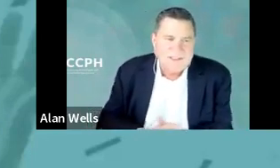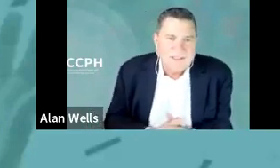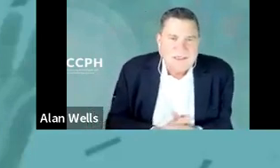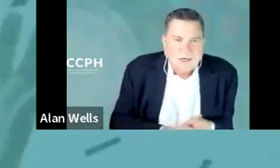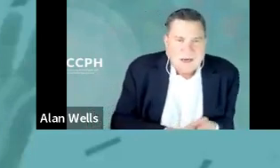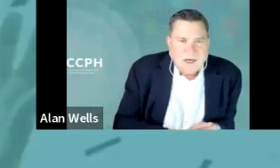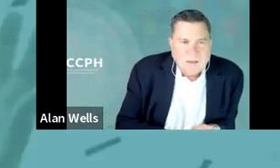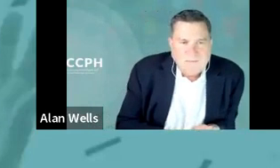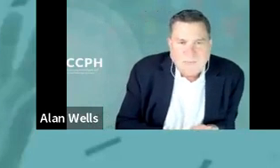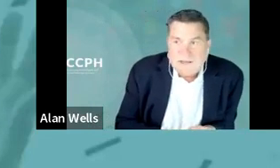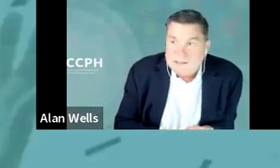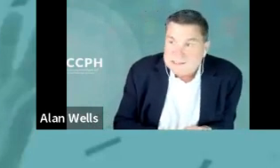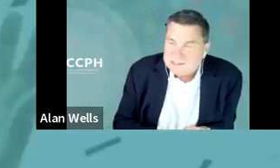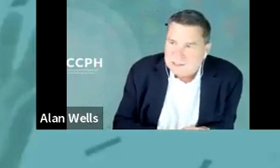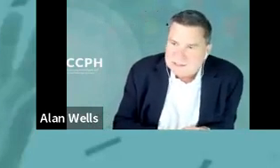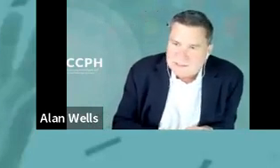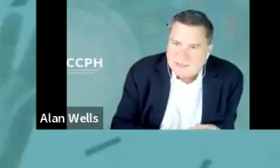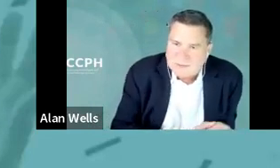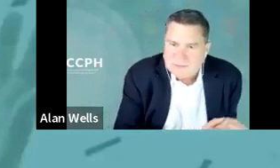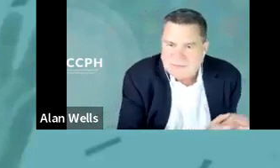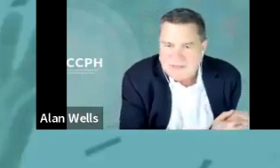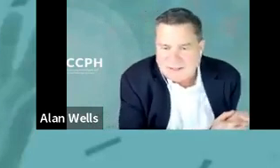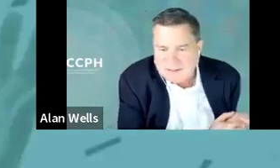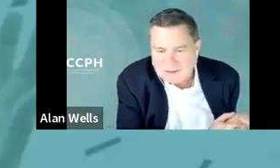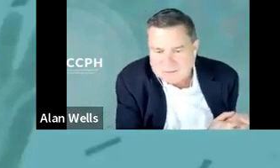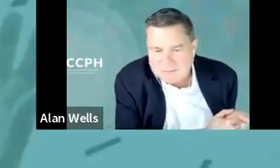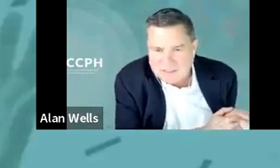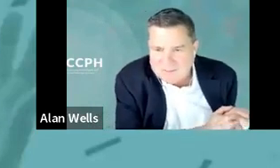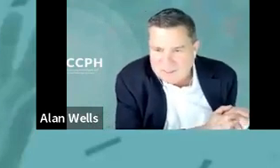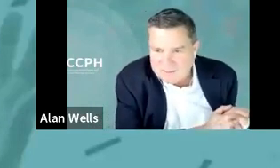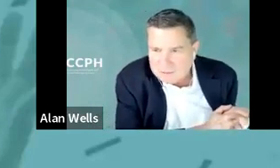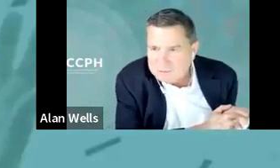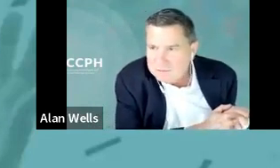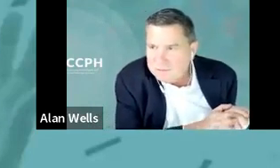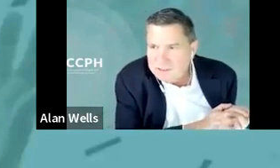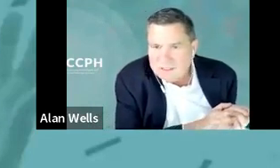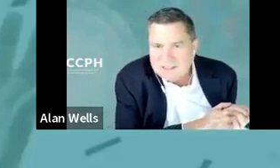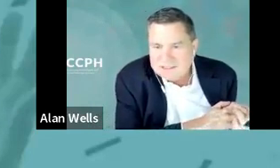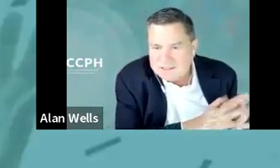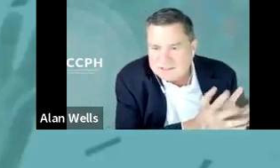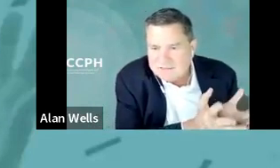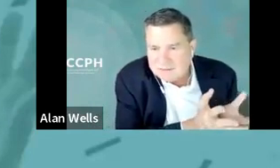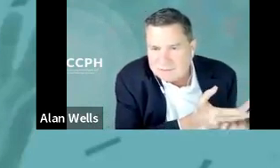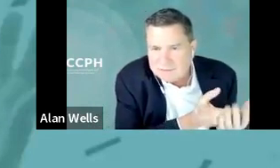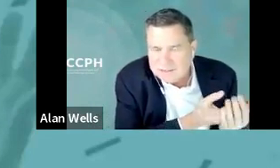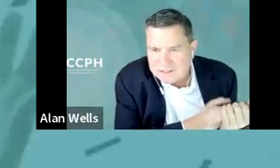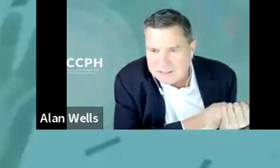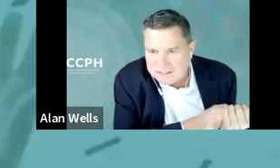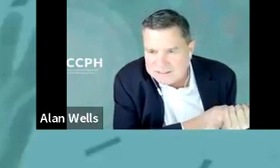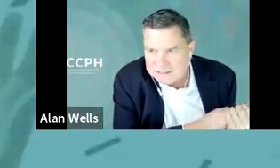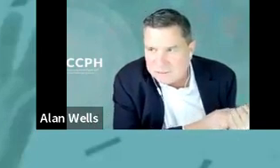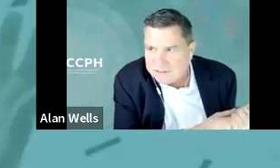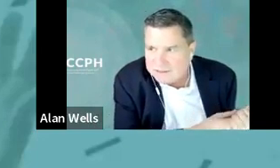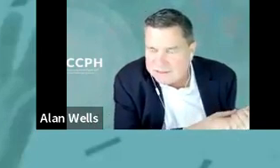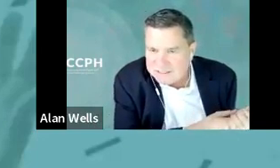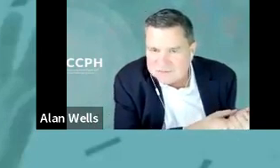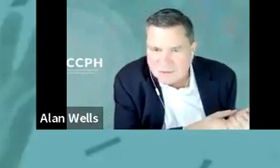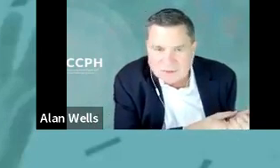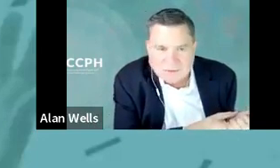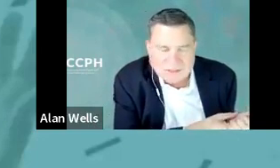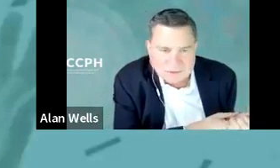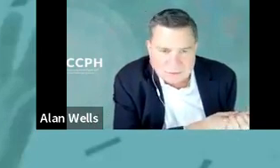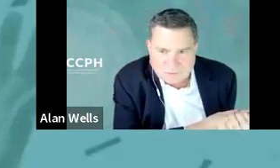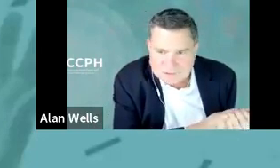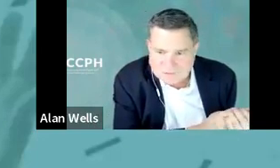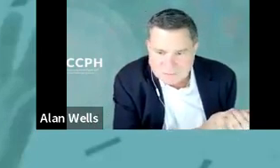practices. And this is the logic model that helps many people. It's developed through the NIH Center at Engage